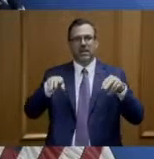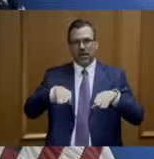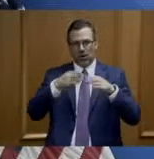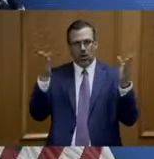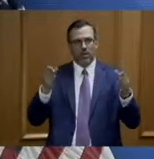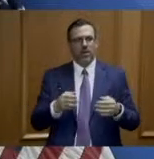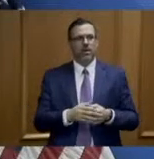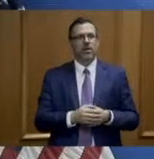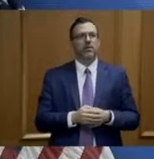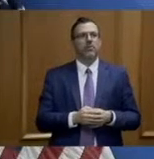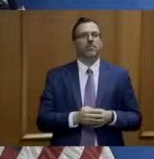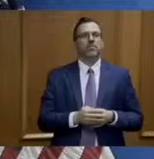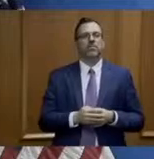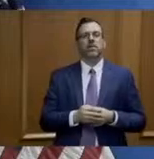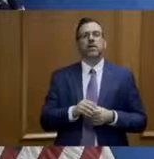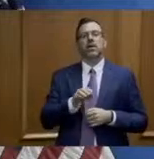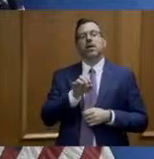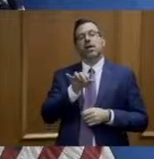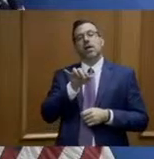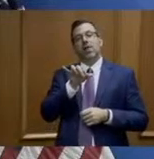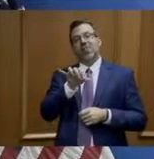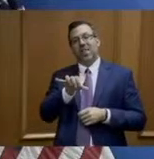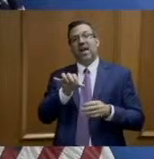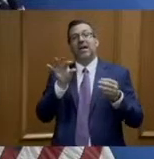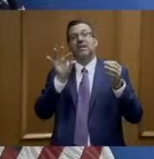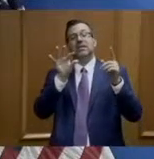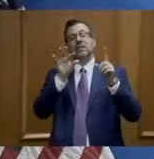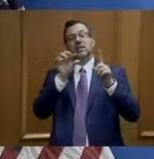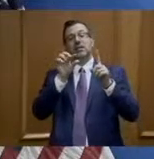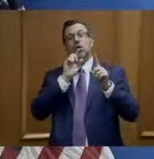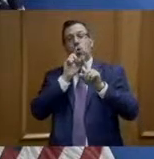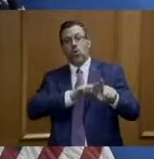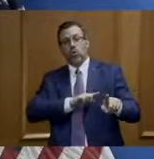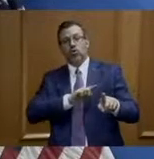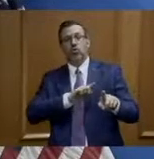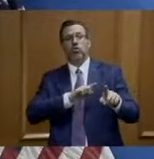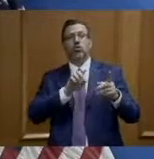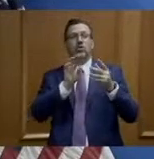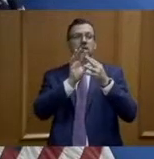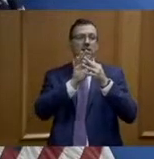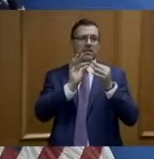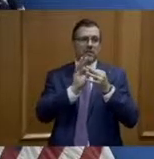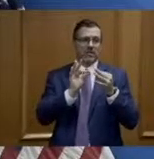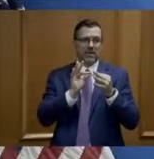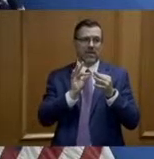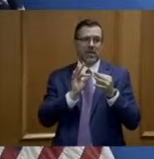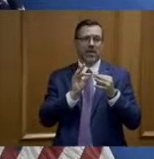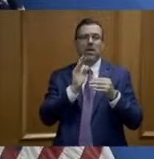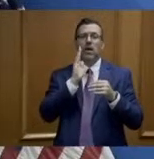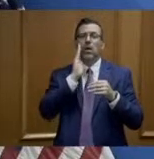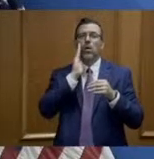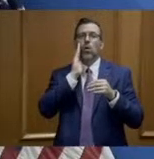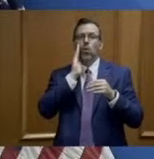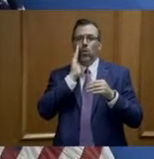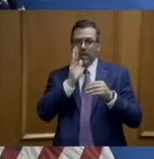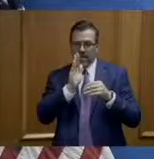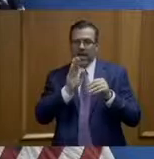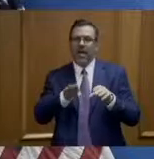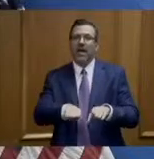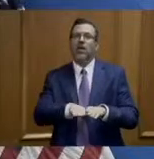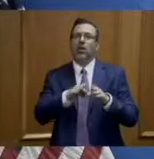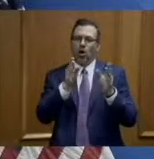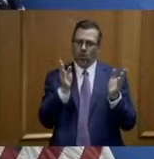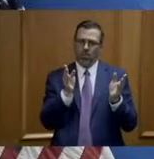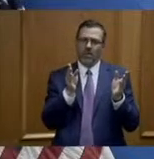it specifically stated that it allowed for continued opening of additional businesses. It stated